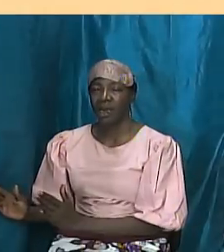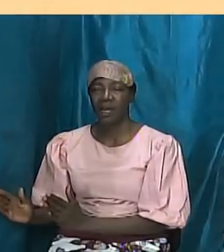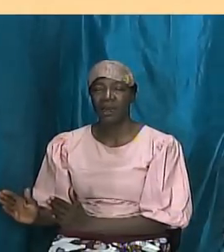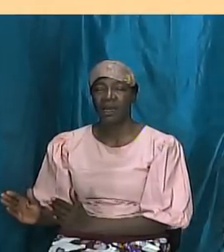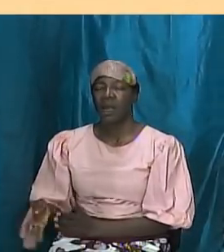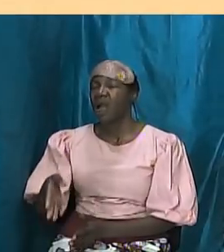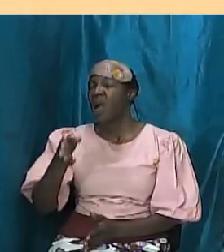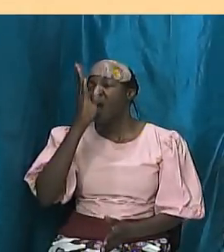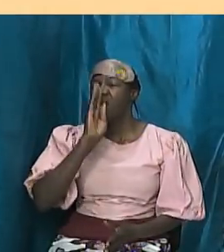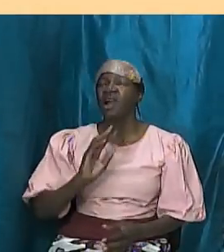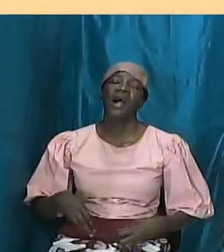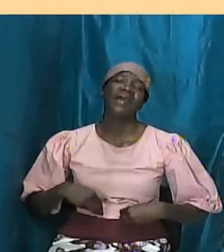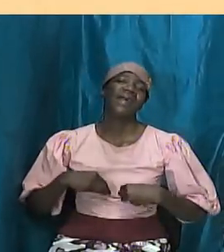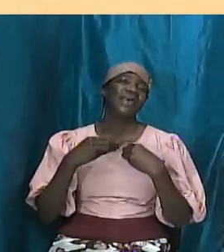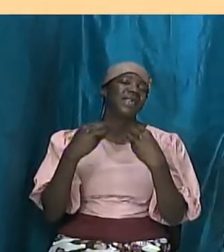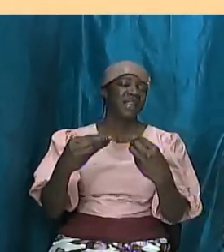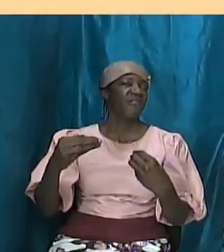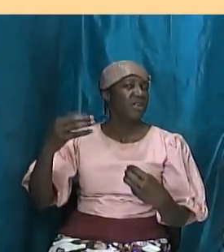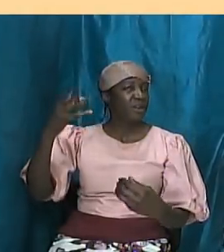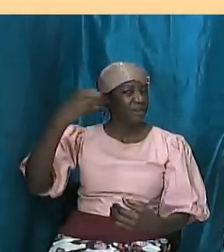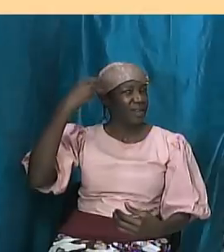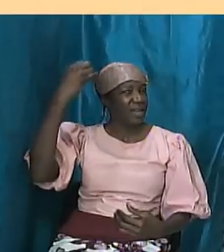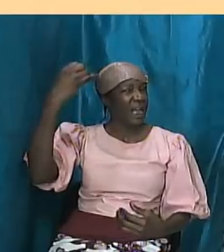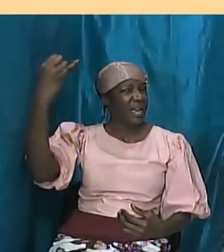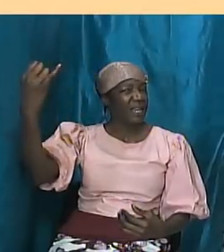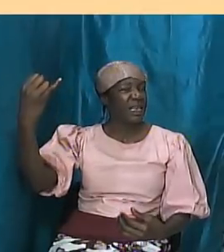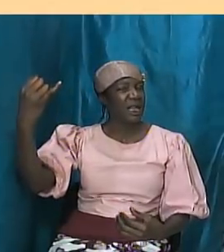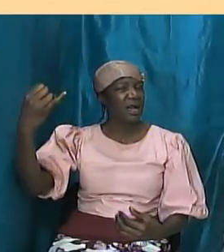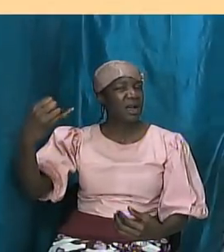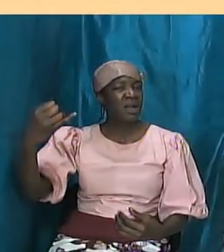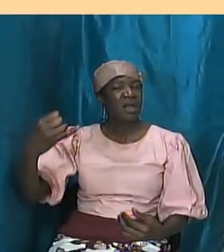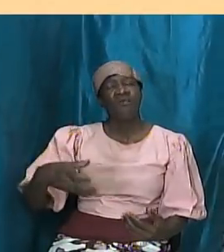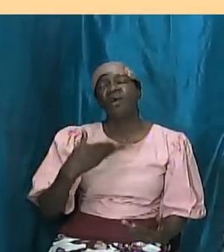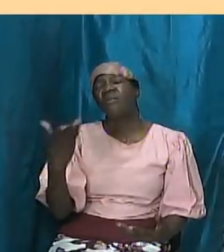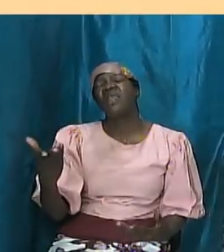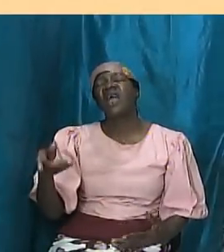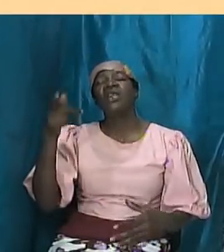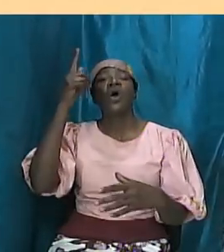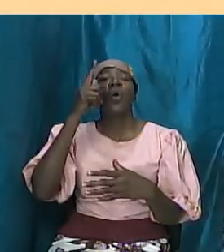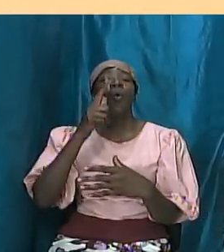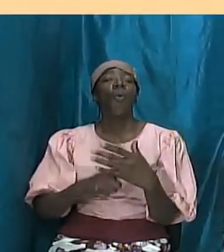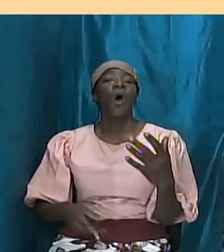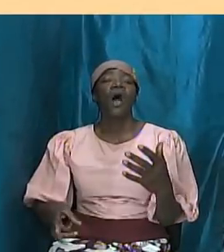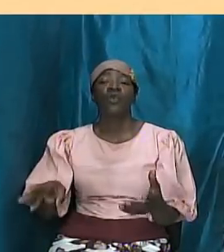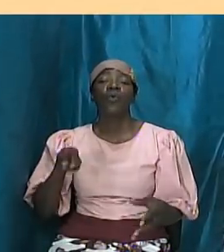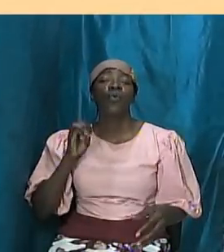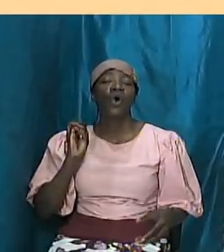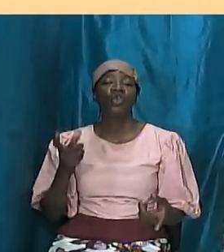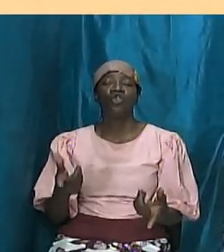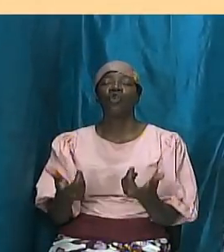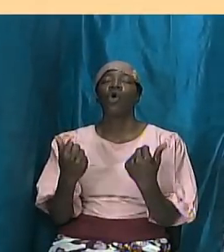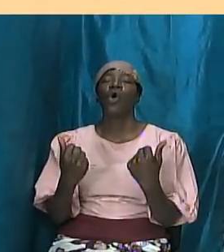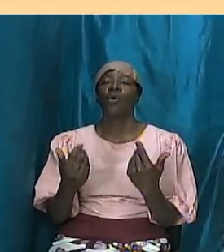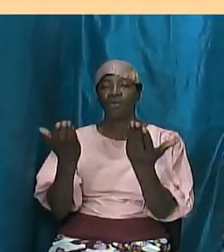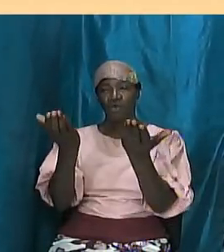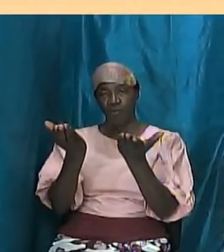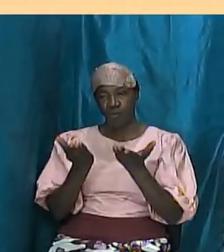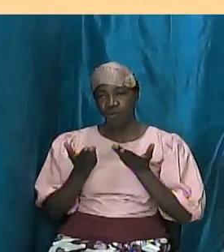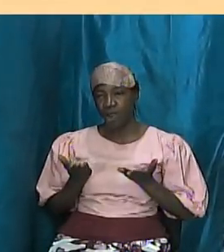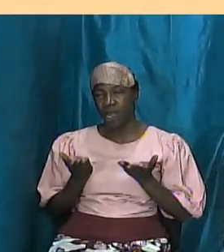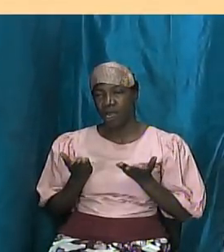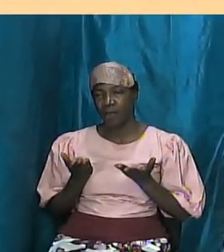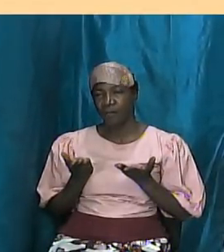essentially God giving us an idea from then of what ultimately was to come to bring about